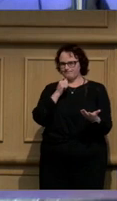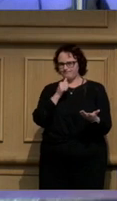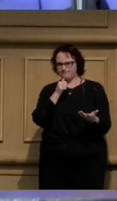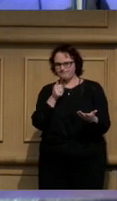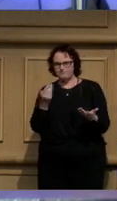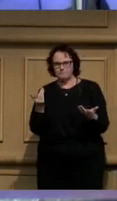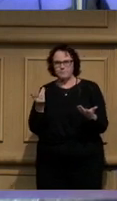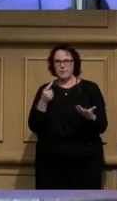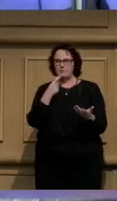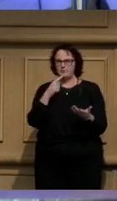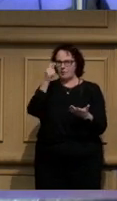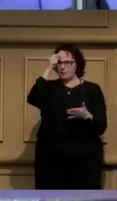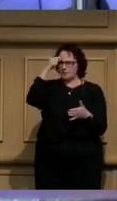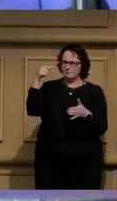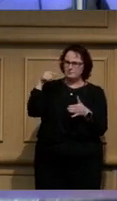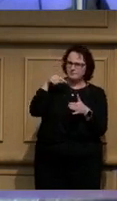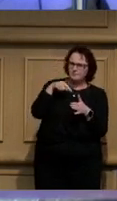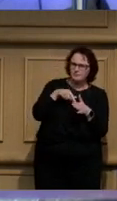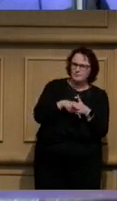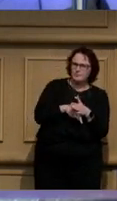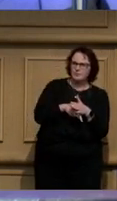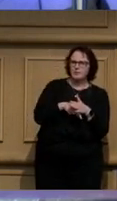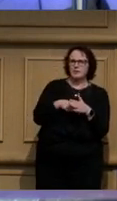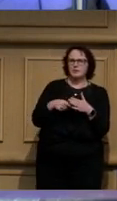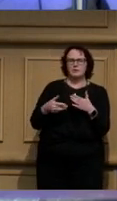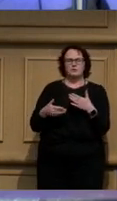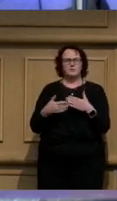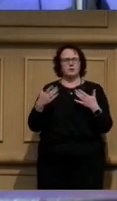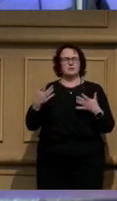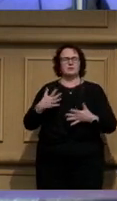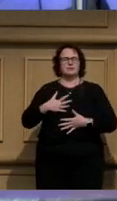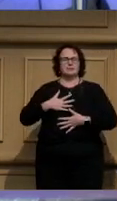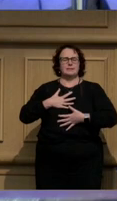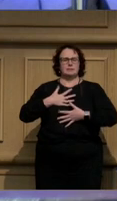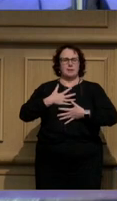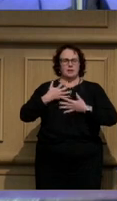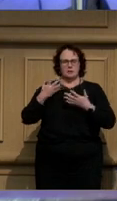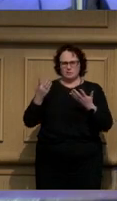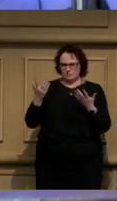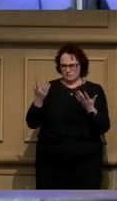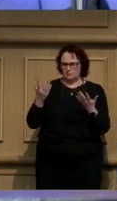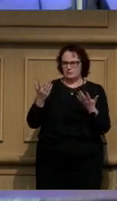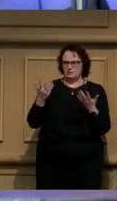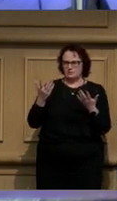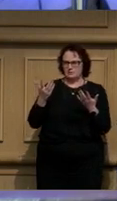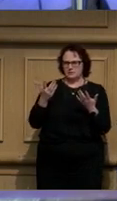if you really think deeply about it, you'd be full of despair, because what you can do is so tiny. It's like a little match.